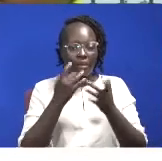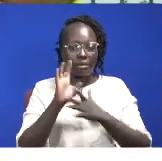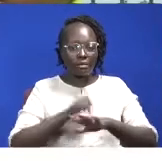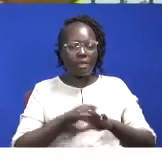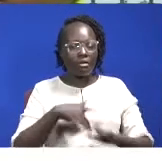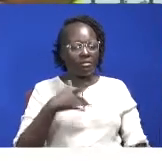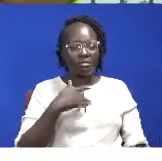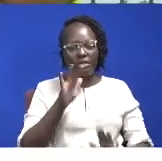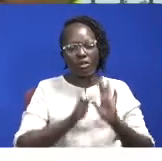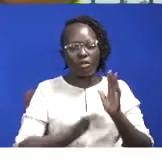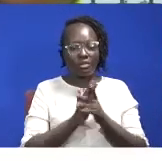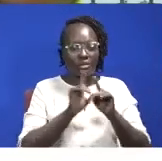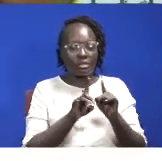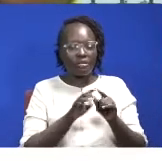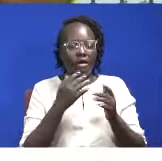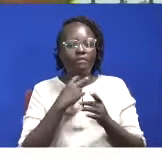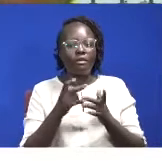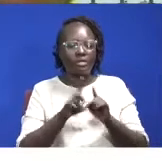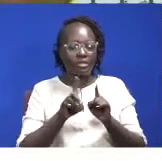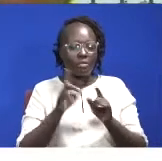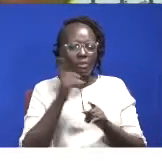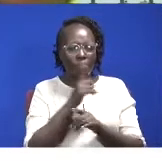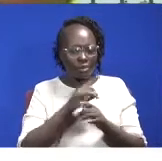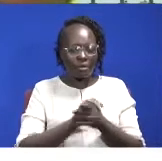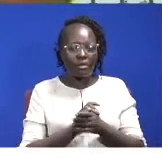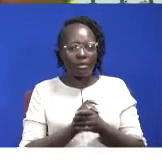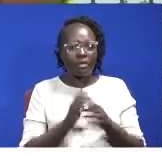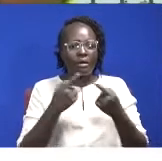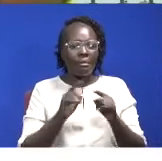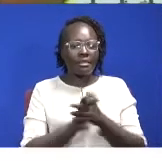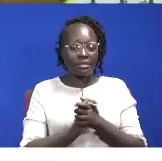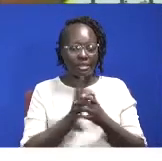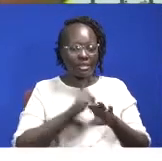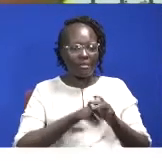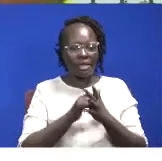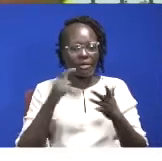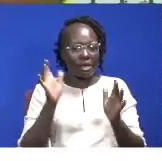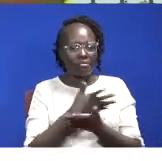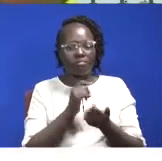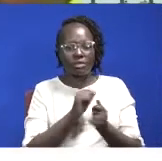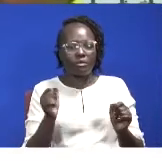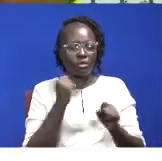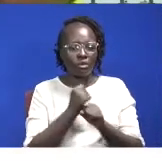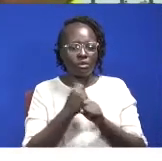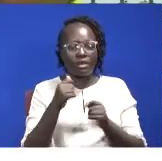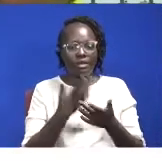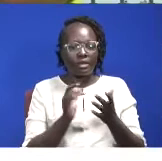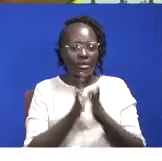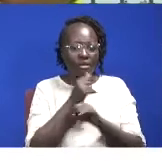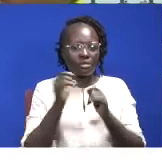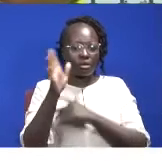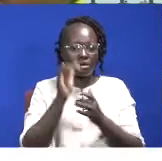feel low when the boy is in critical condition, but at that point there's nothing you can do. The only thing is to trust God